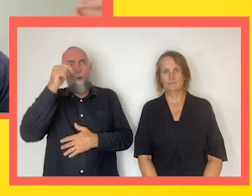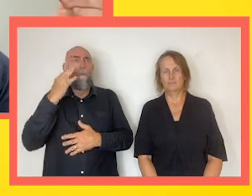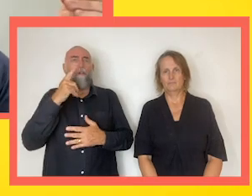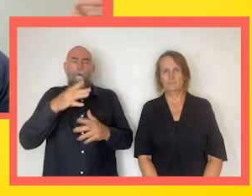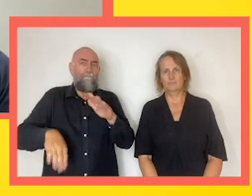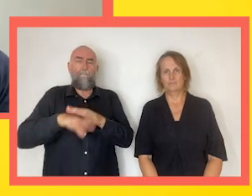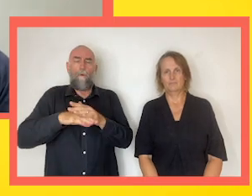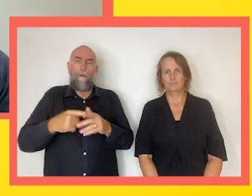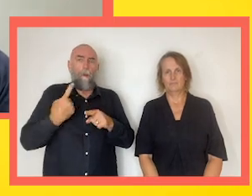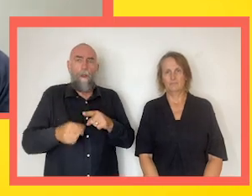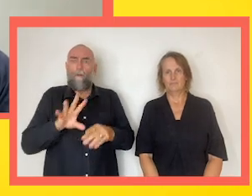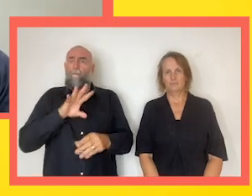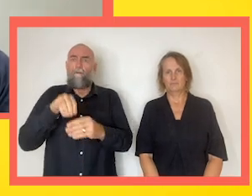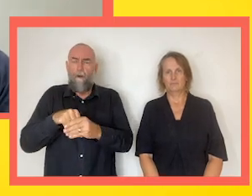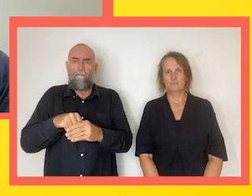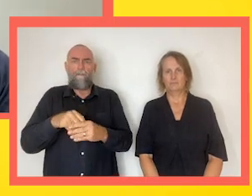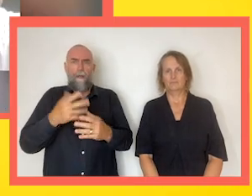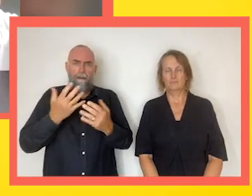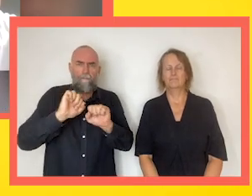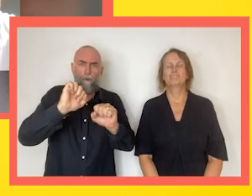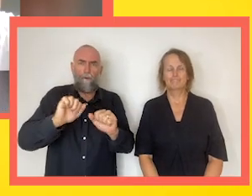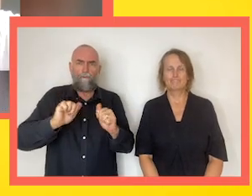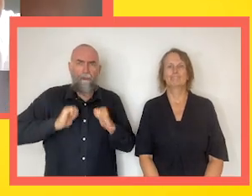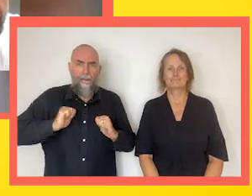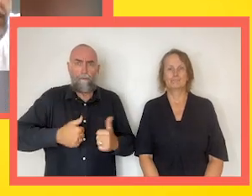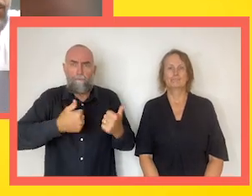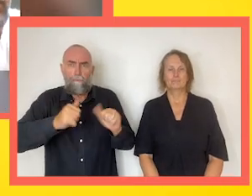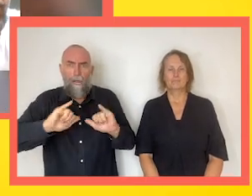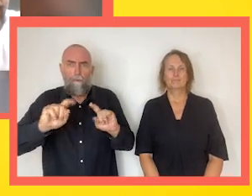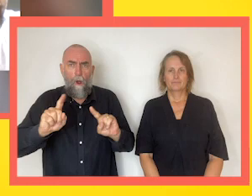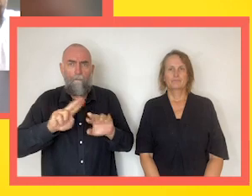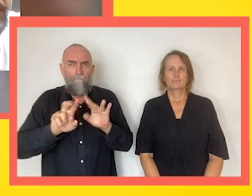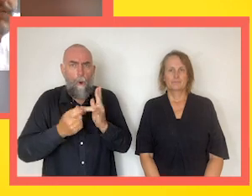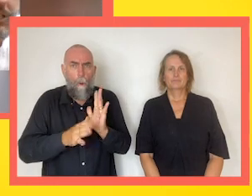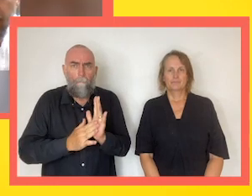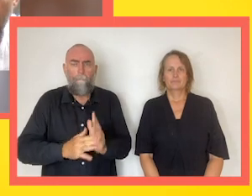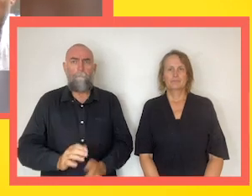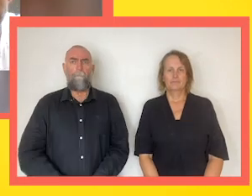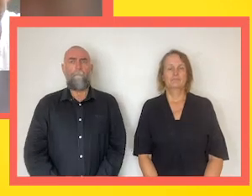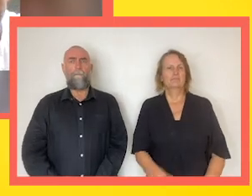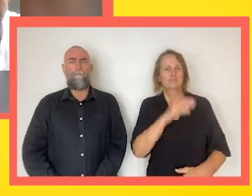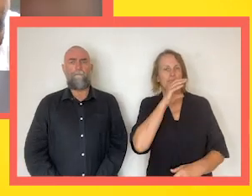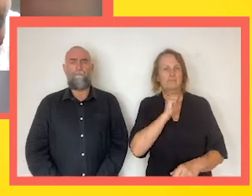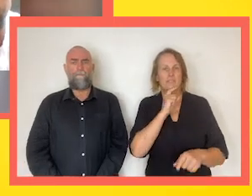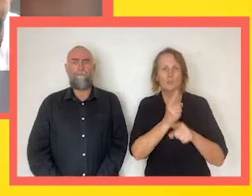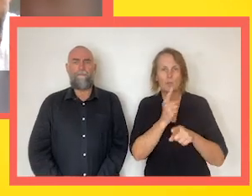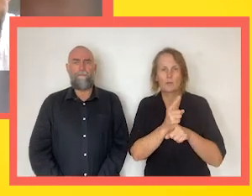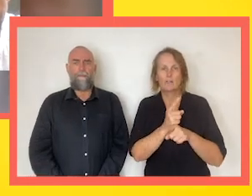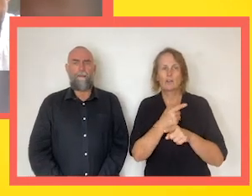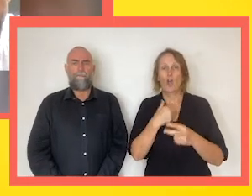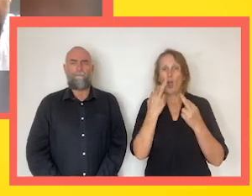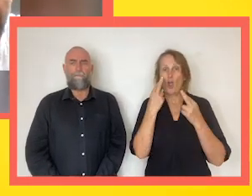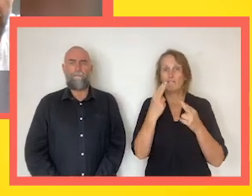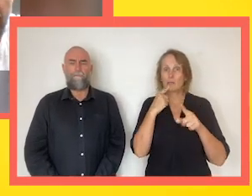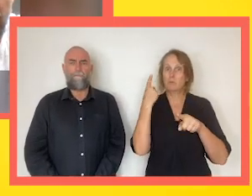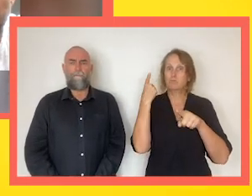qualified, and how's the form? Yeah, so the answer to the question, when we officially hopefully qualify our spots back